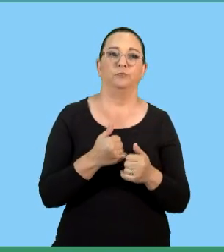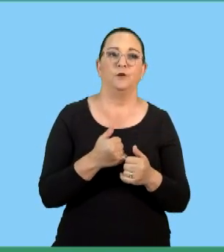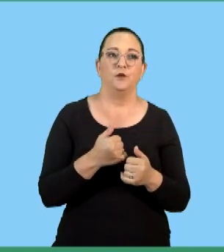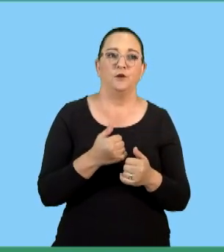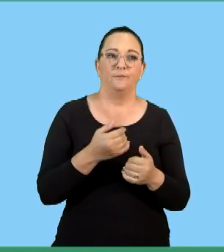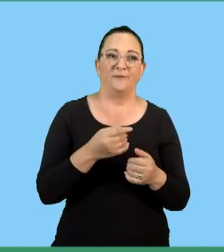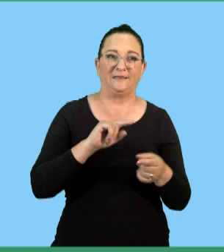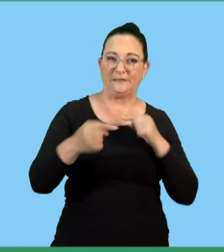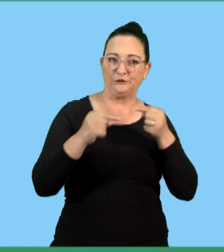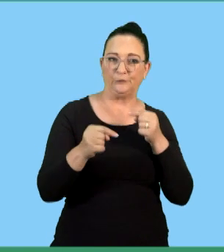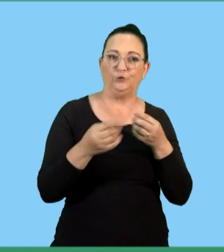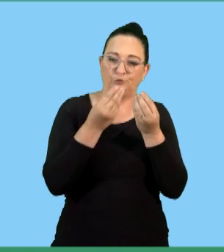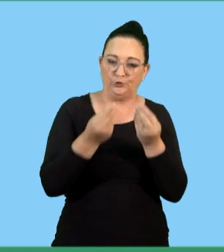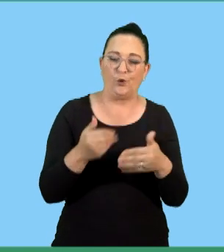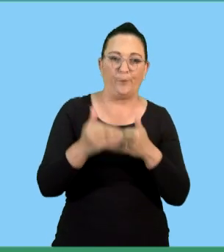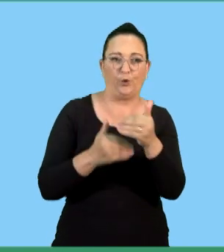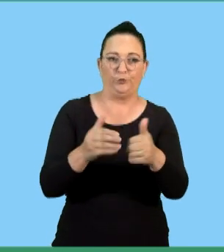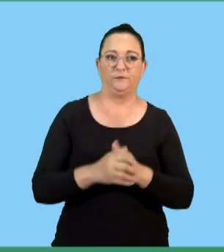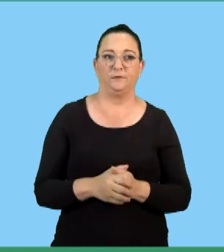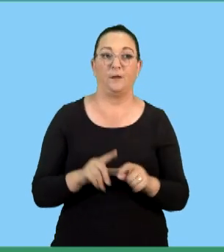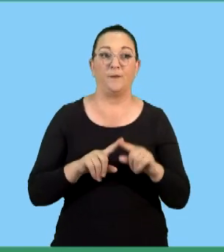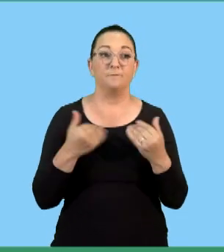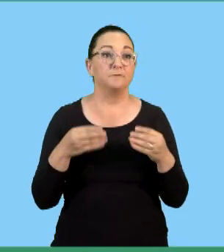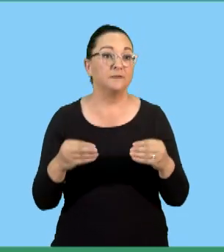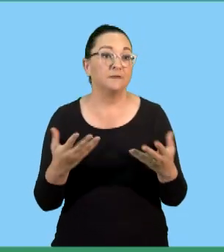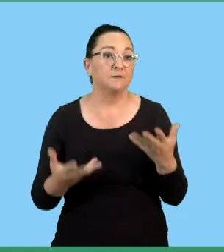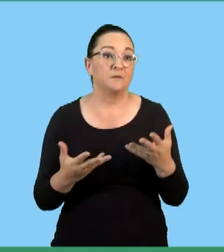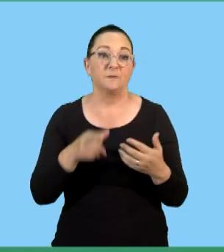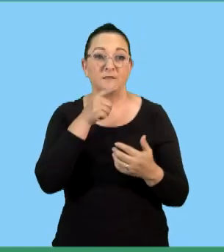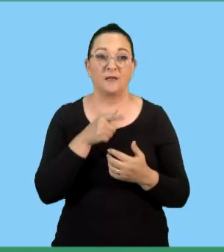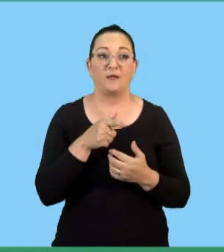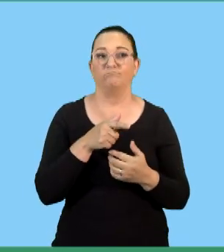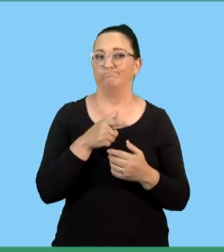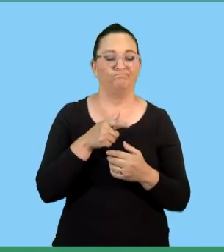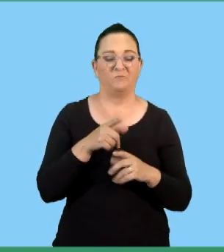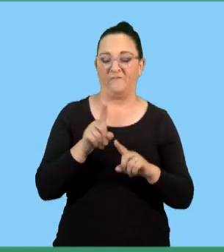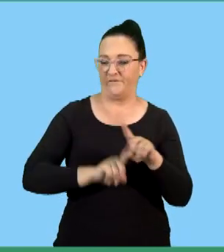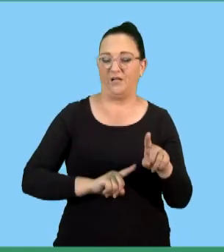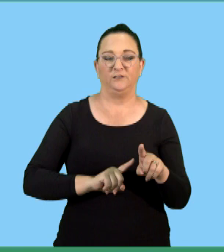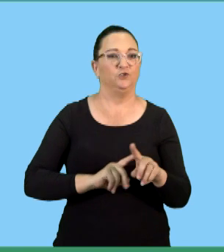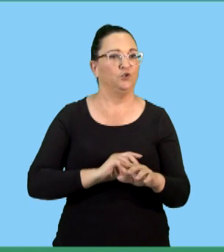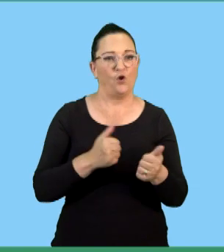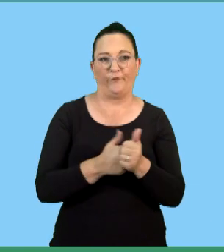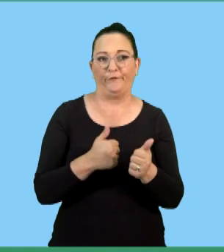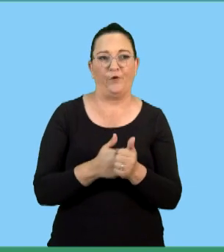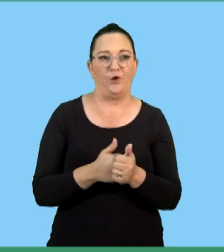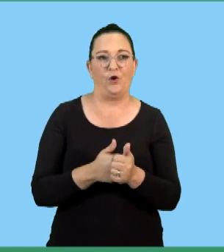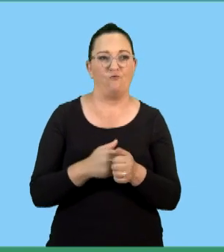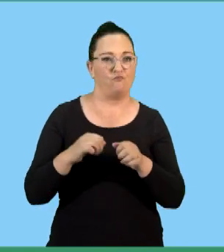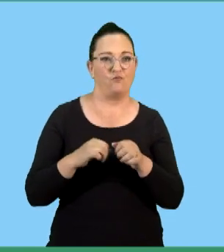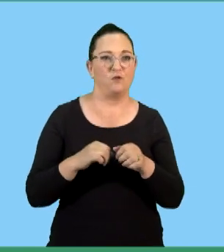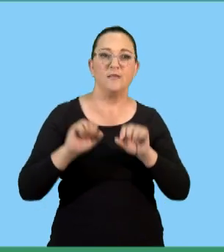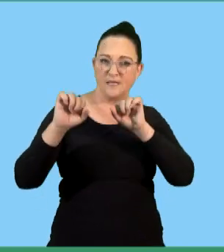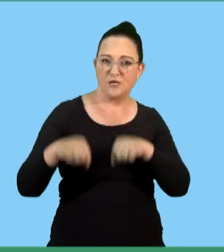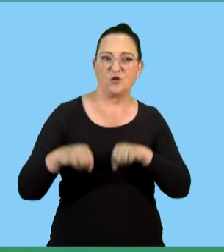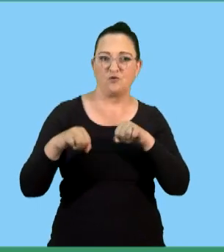they fail to comply with the agreements reached during the dispute resolution process. So hence, they said we must not ignore any